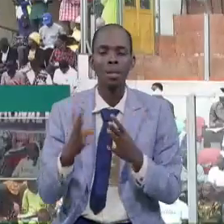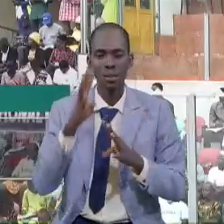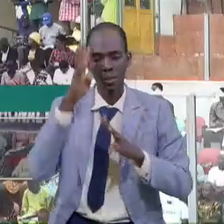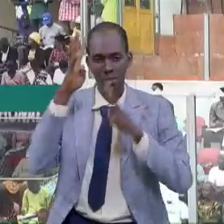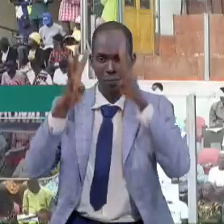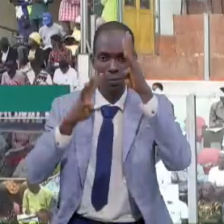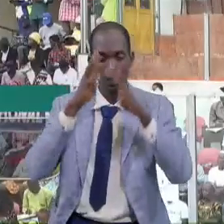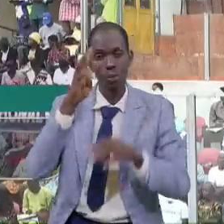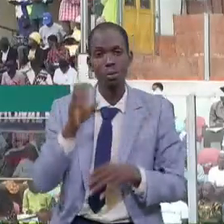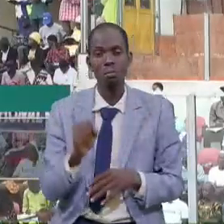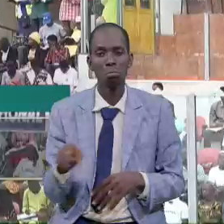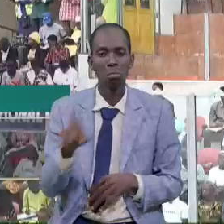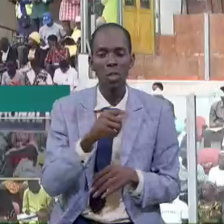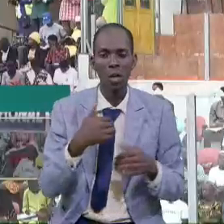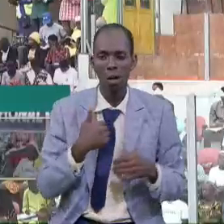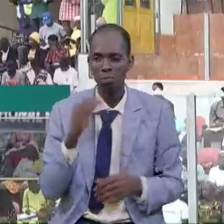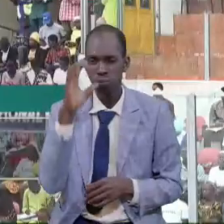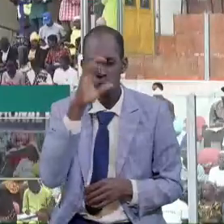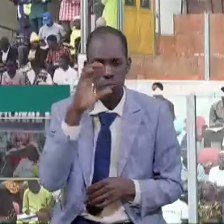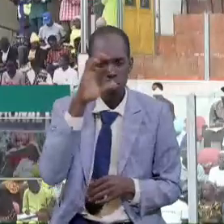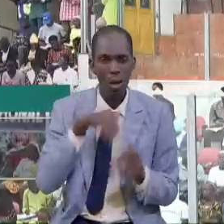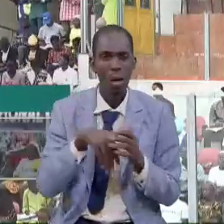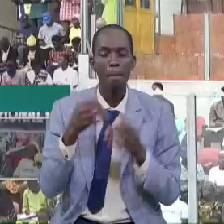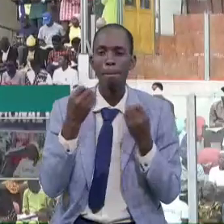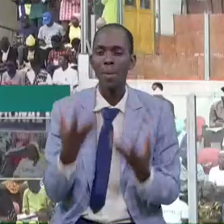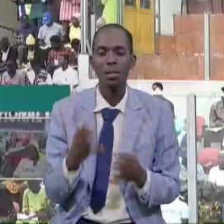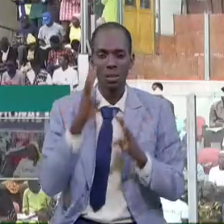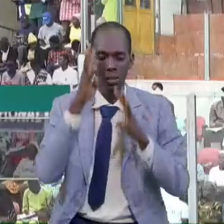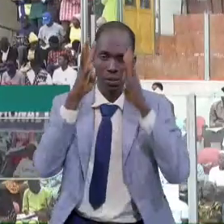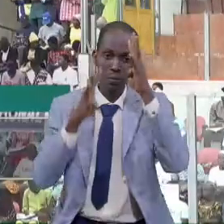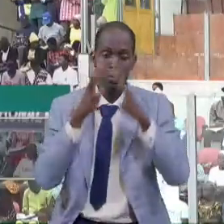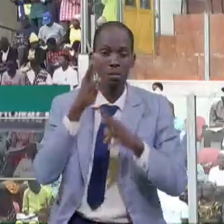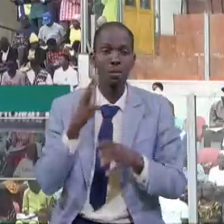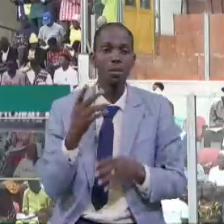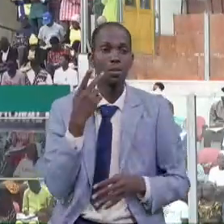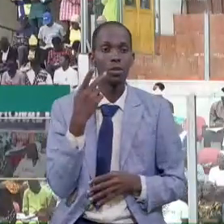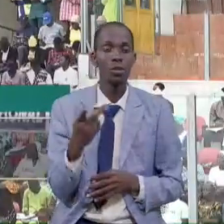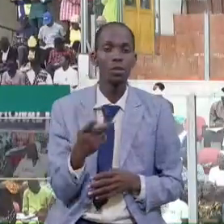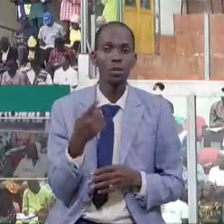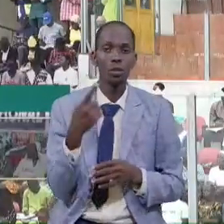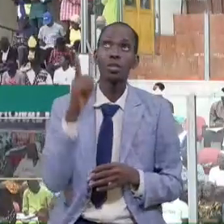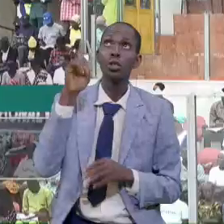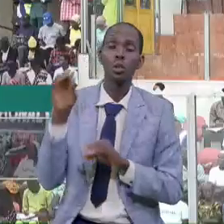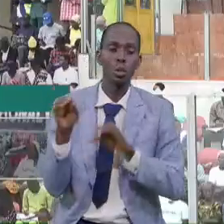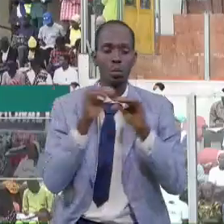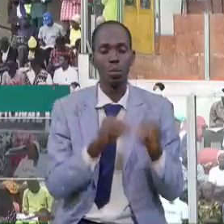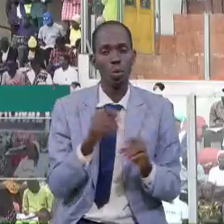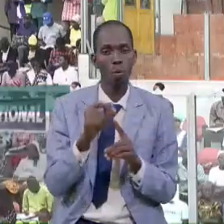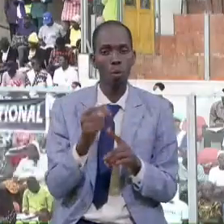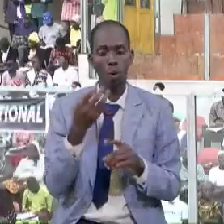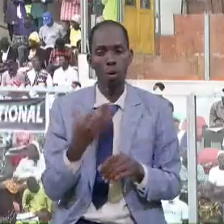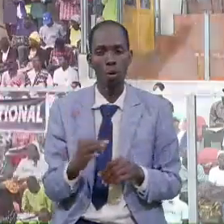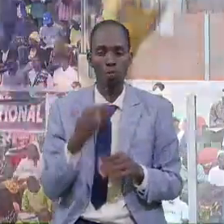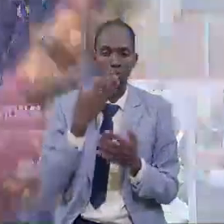have sought out many inventions. He put a world of good, a world of power, a world